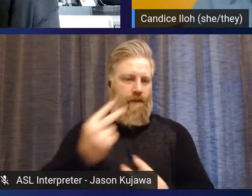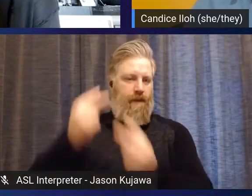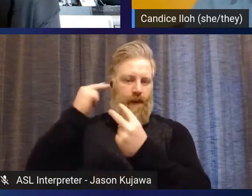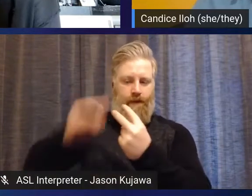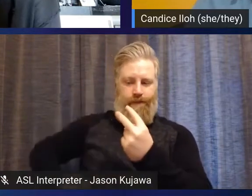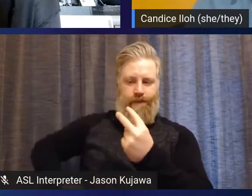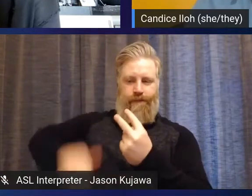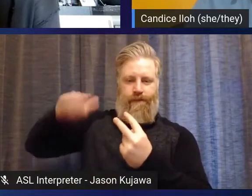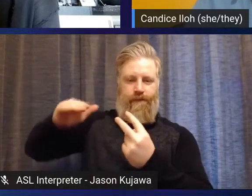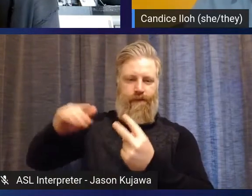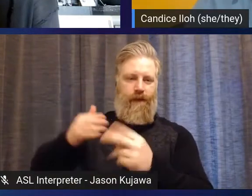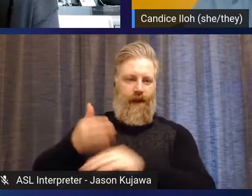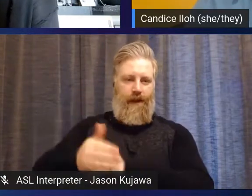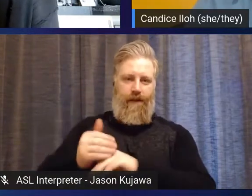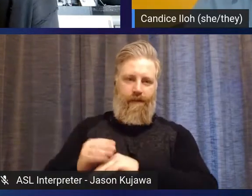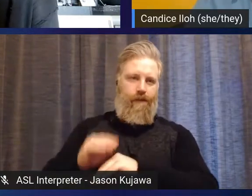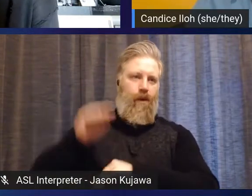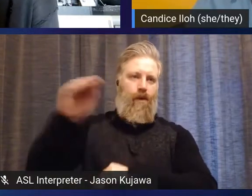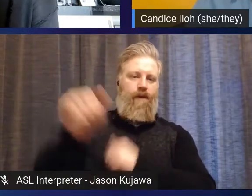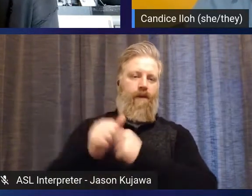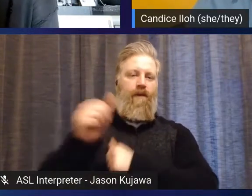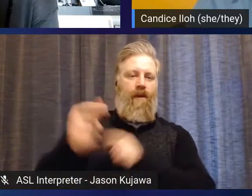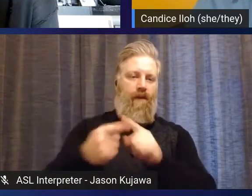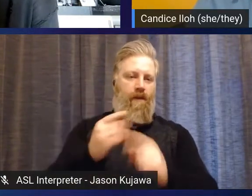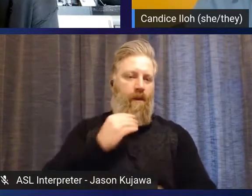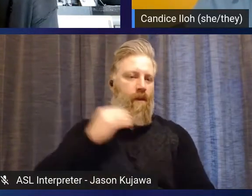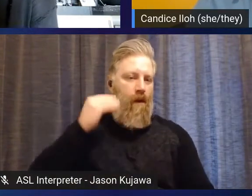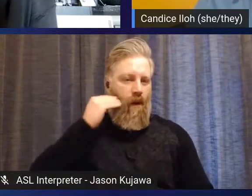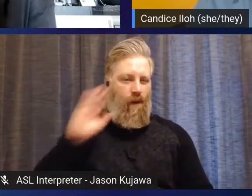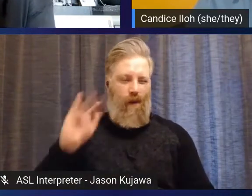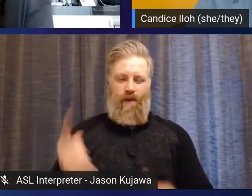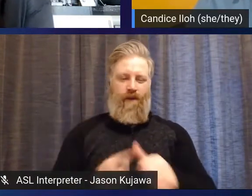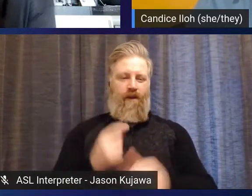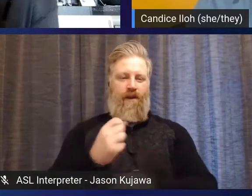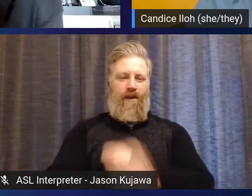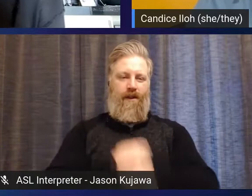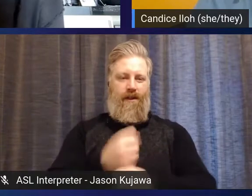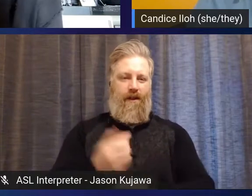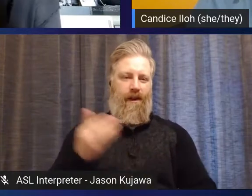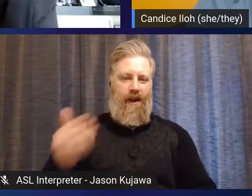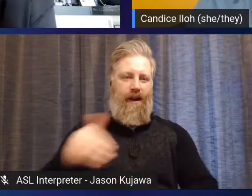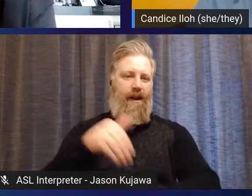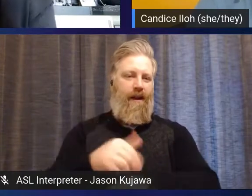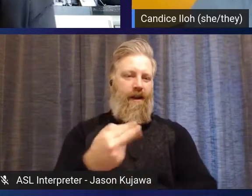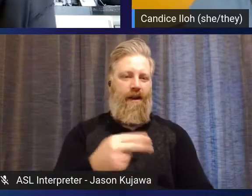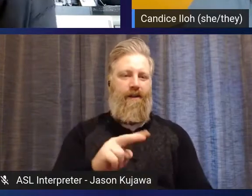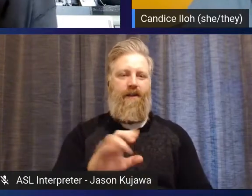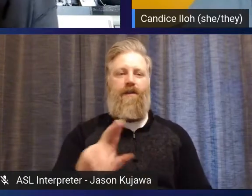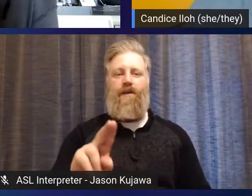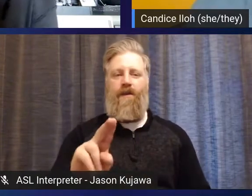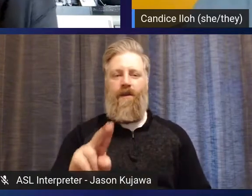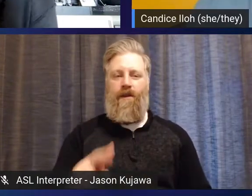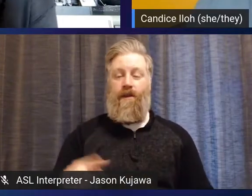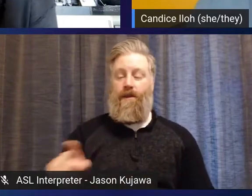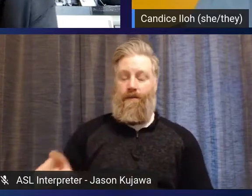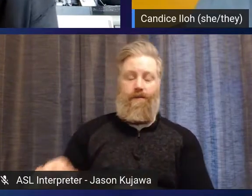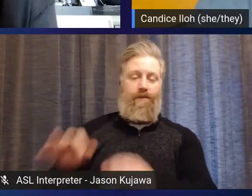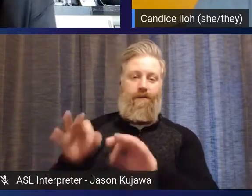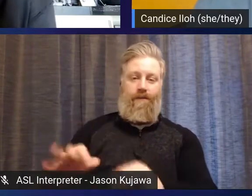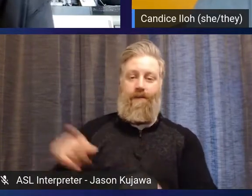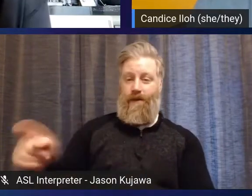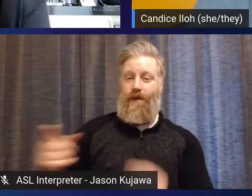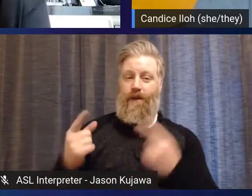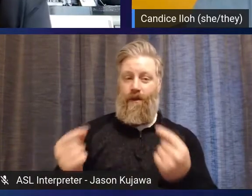home. Her first year at an HBCU. Nailed it. For the young people out there, what she did was she put so